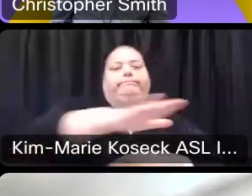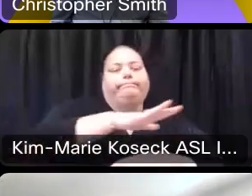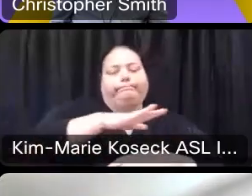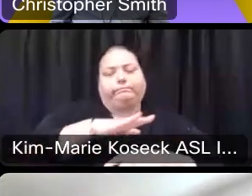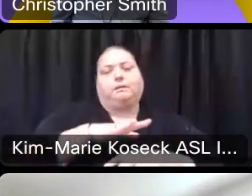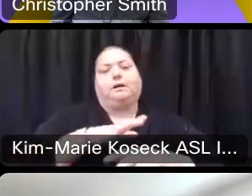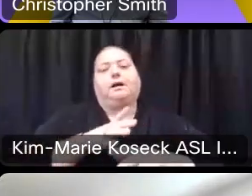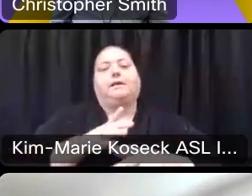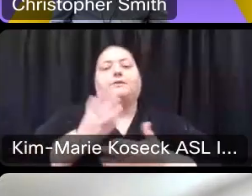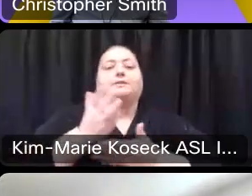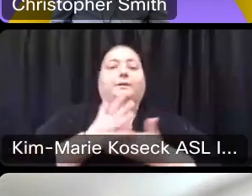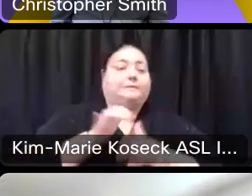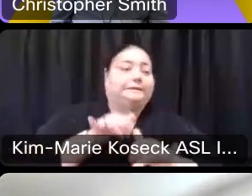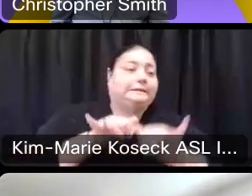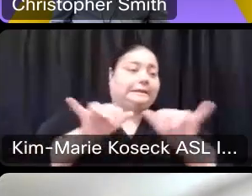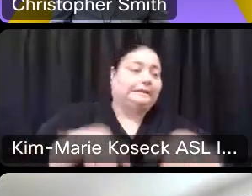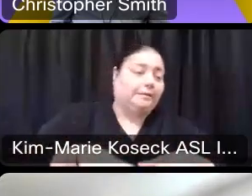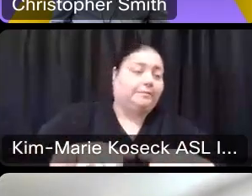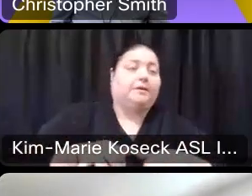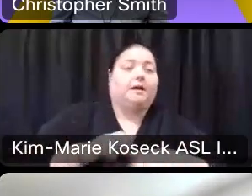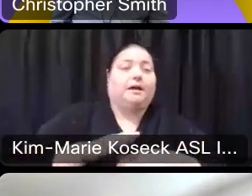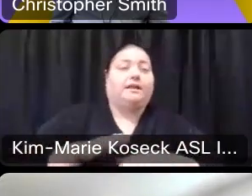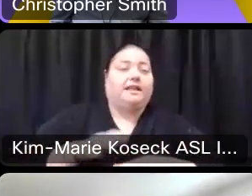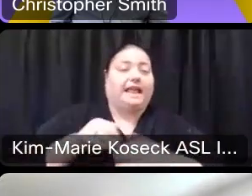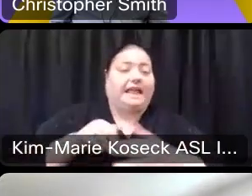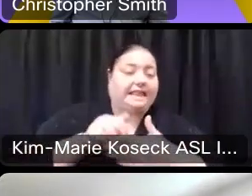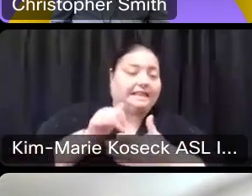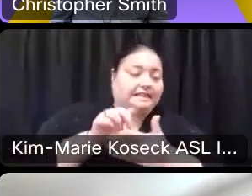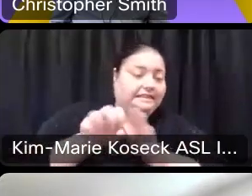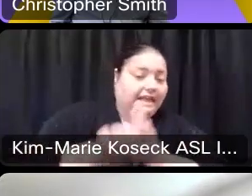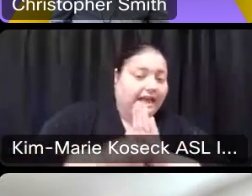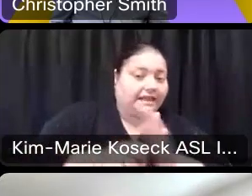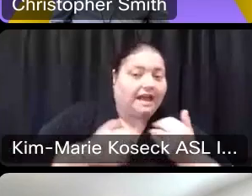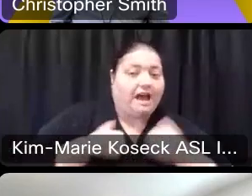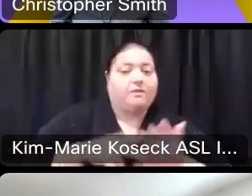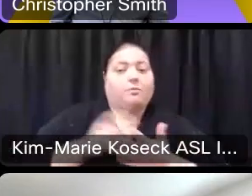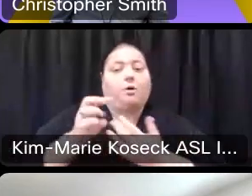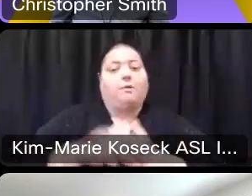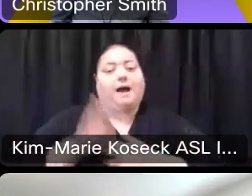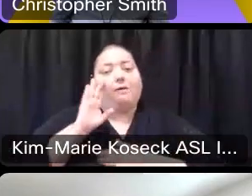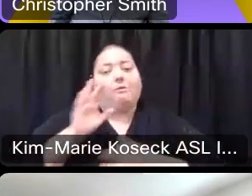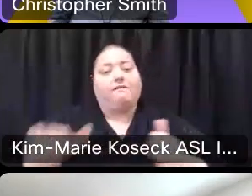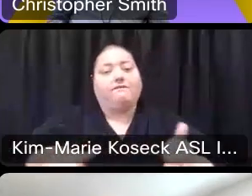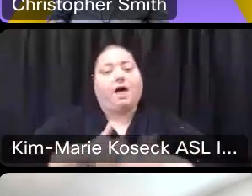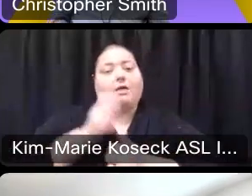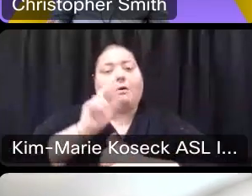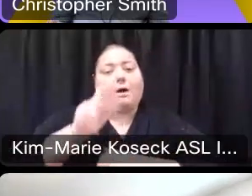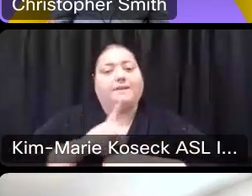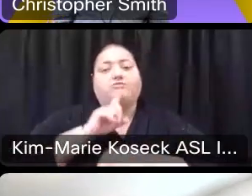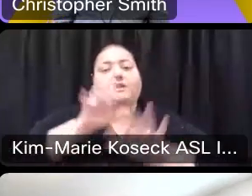systems, programs throughout the state that have those. So I'll have to follow up. I think that's a